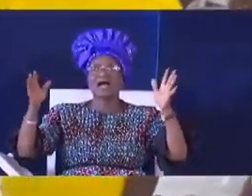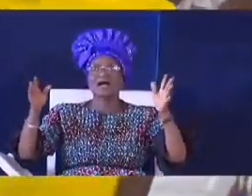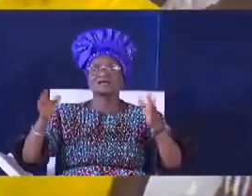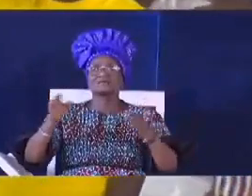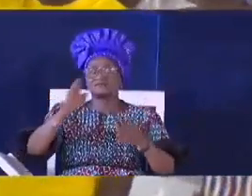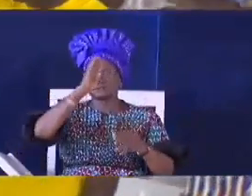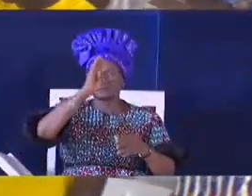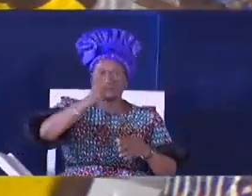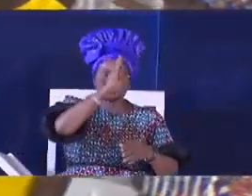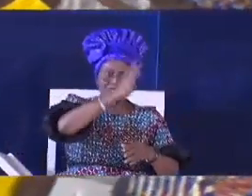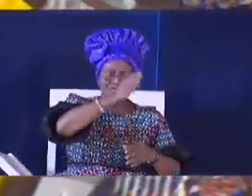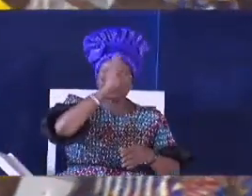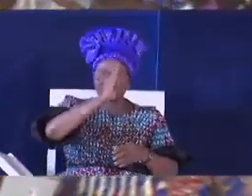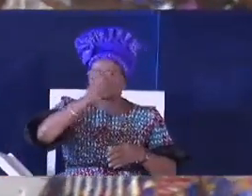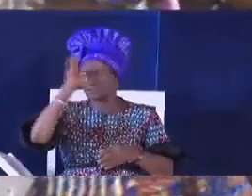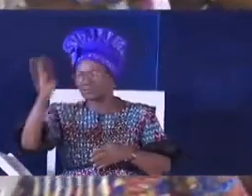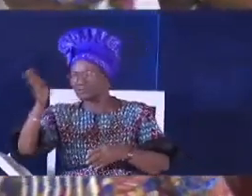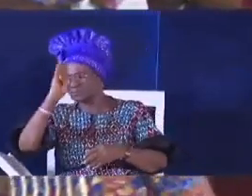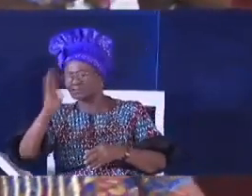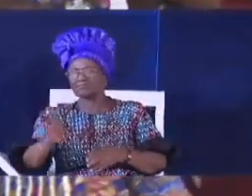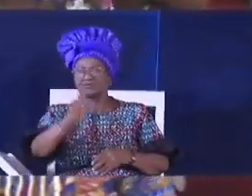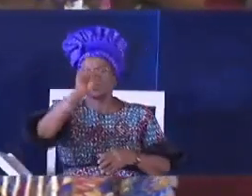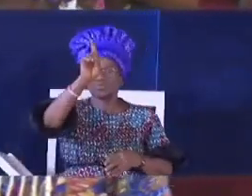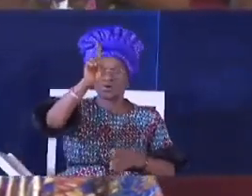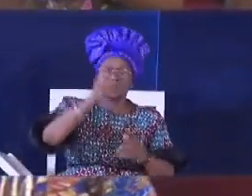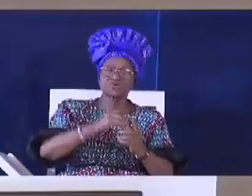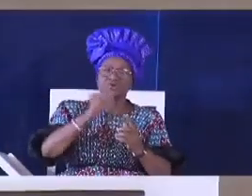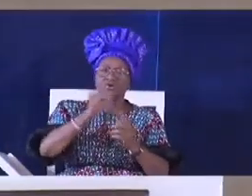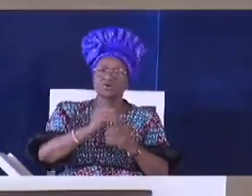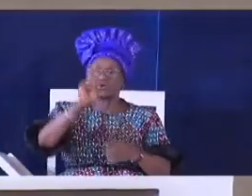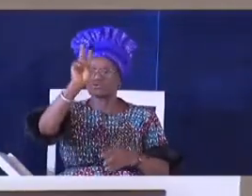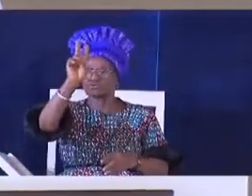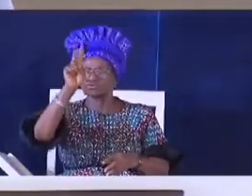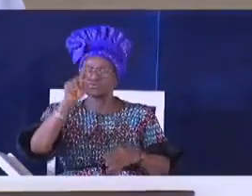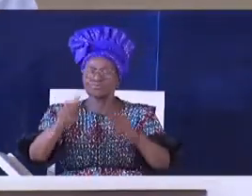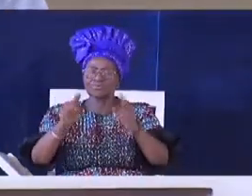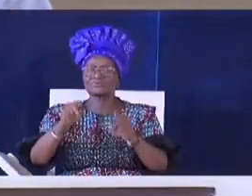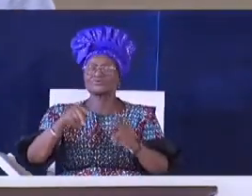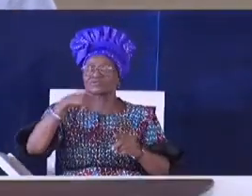Shake hands with one or two people and say, God, we surprise you today.